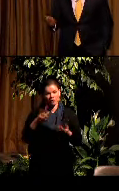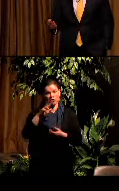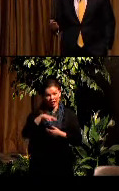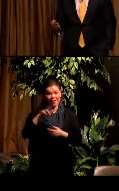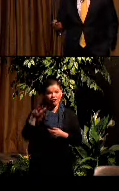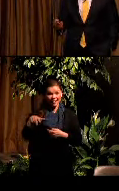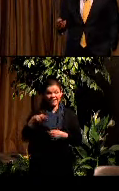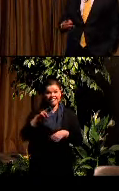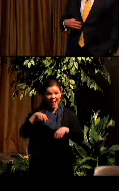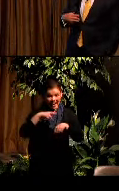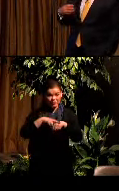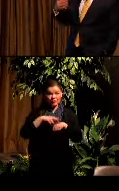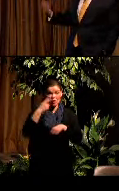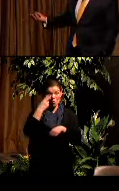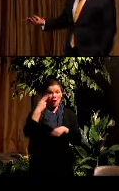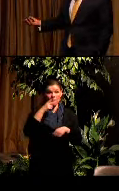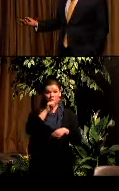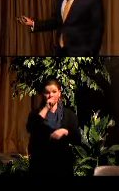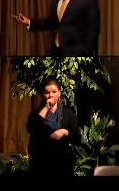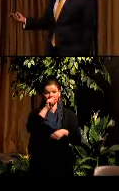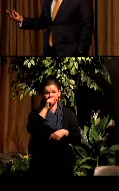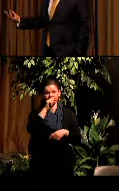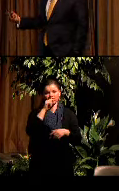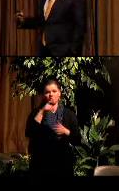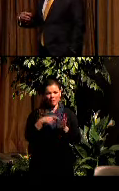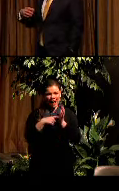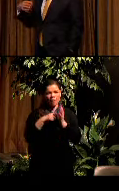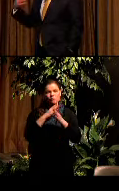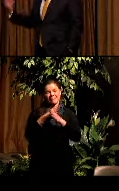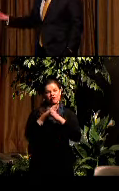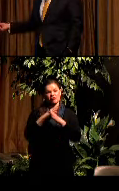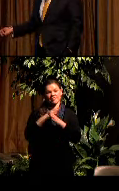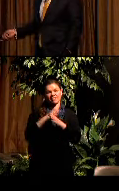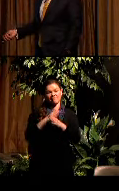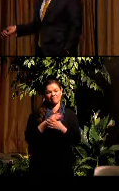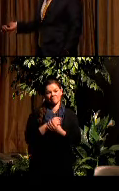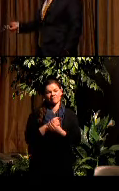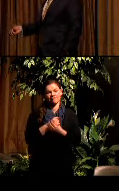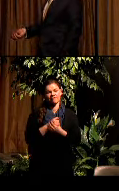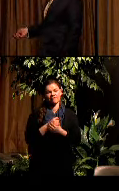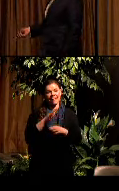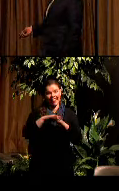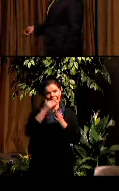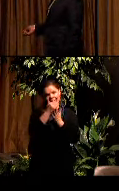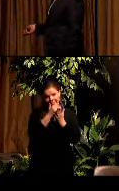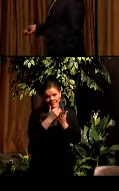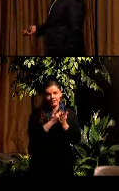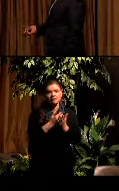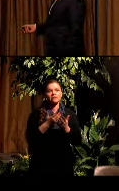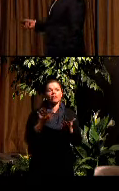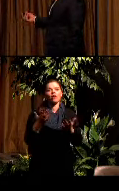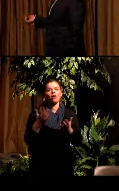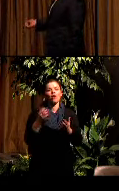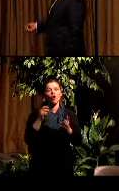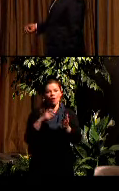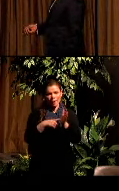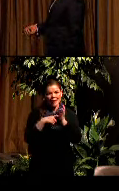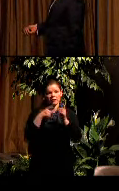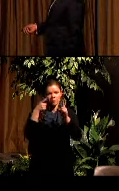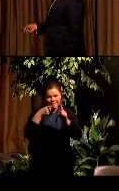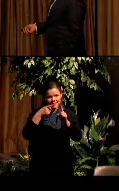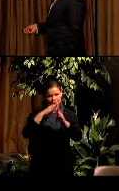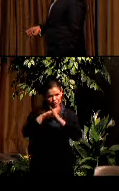either by listing or by habitat protection, and they soon might be listed anyway, or